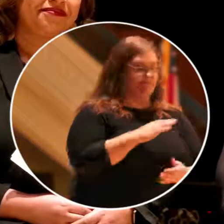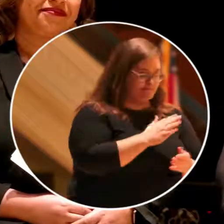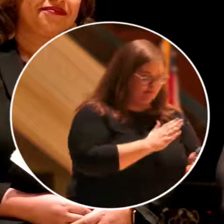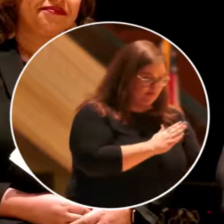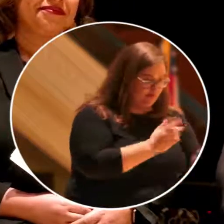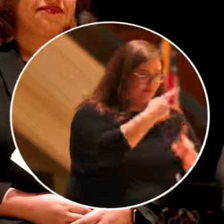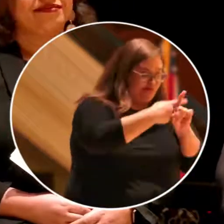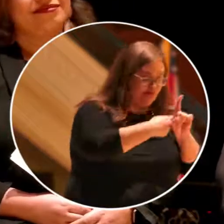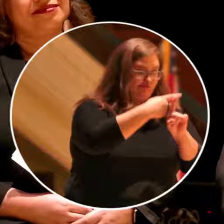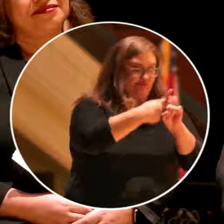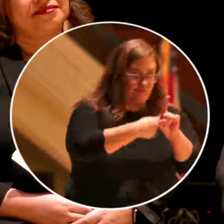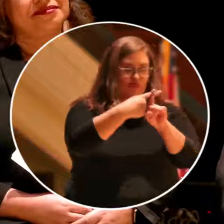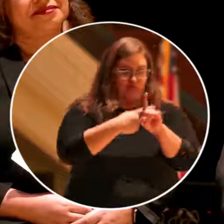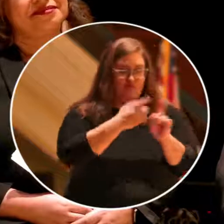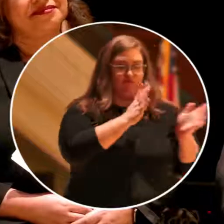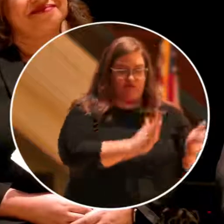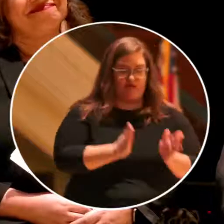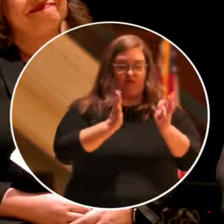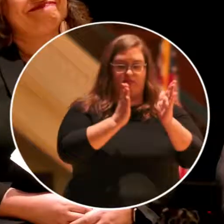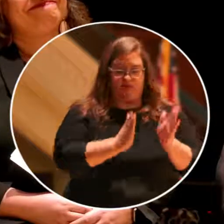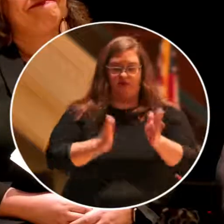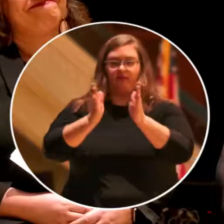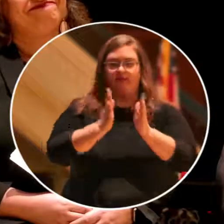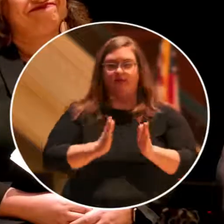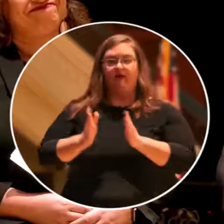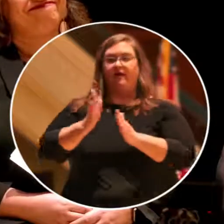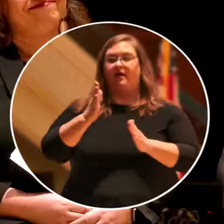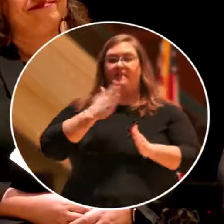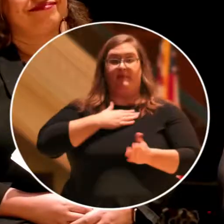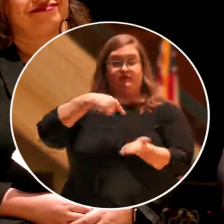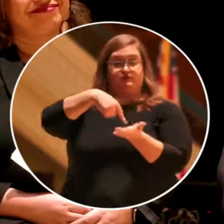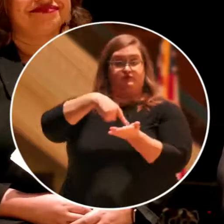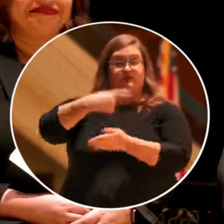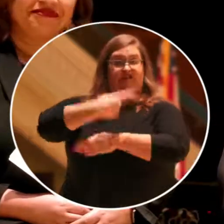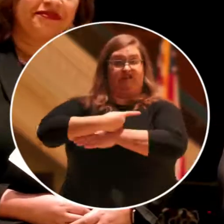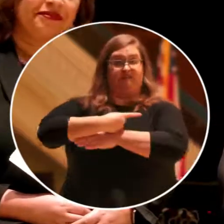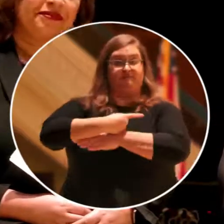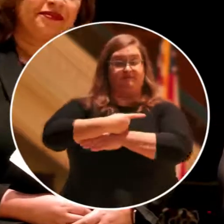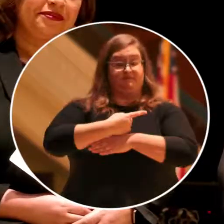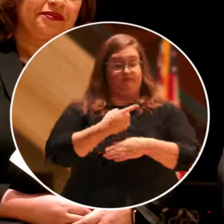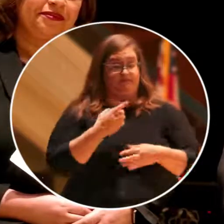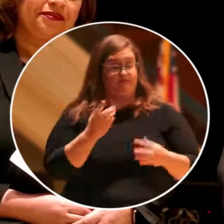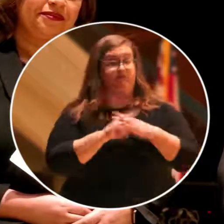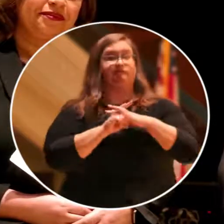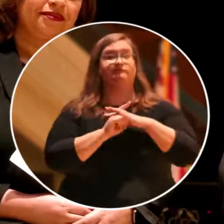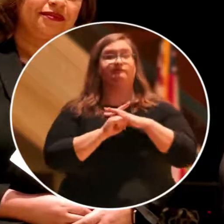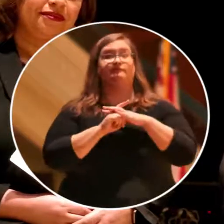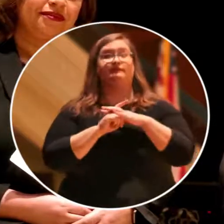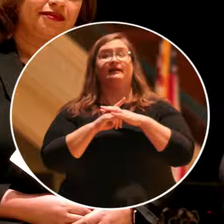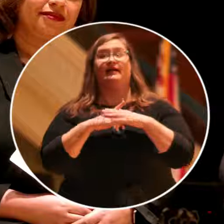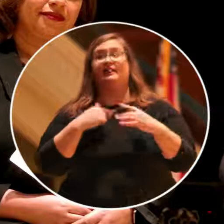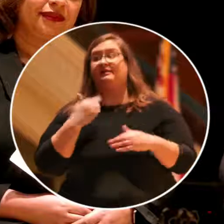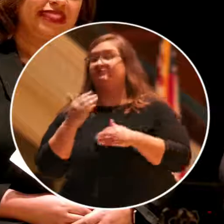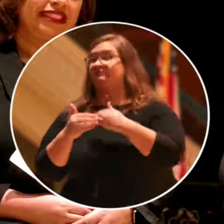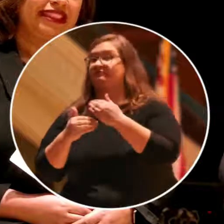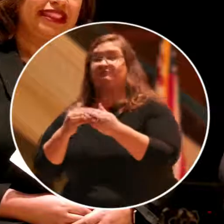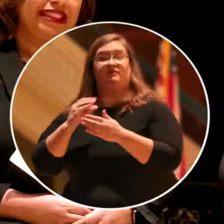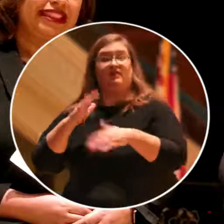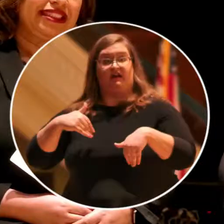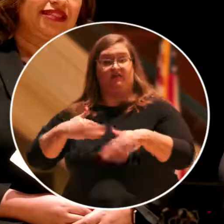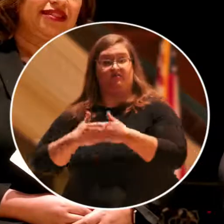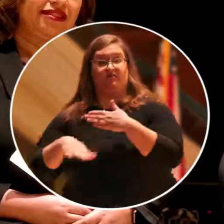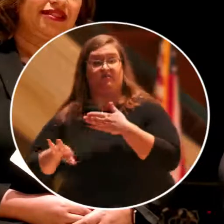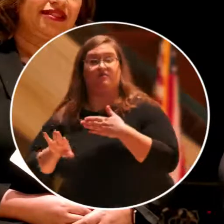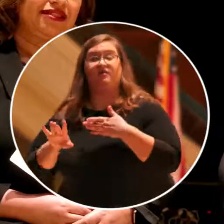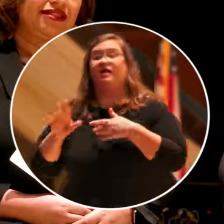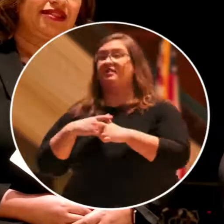came, and then it went. Until one night, I felt a strange pluck like a guitar string,